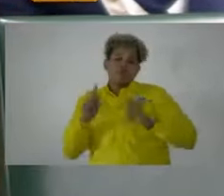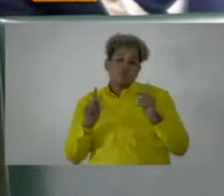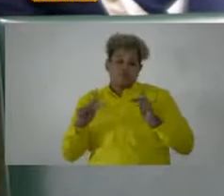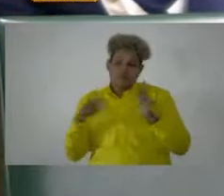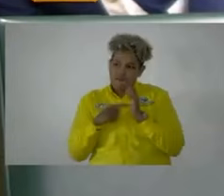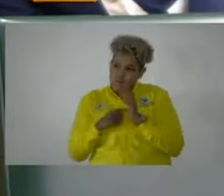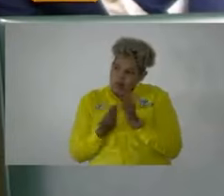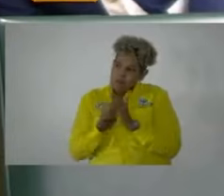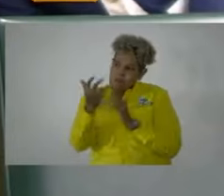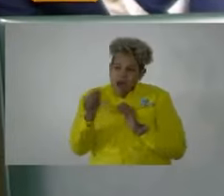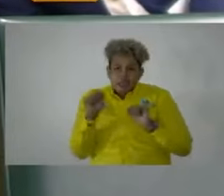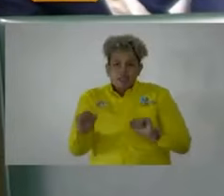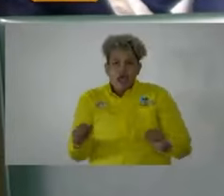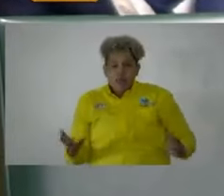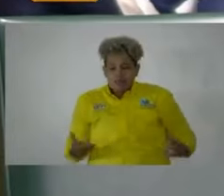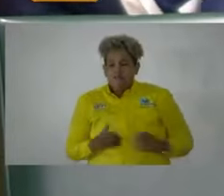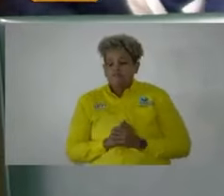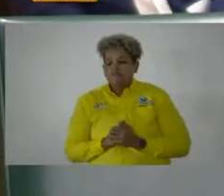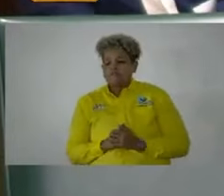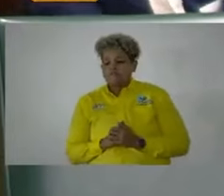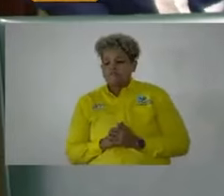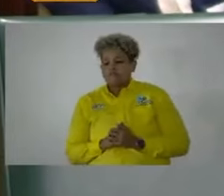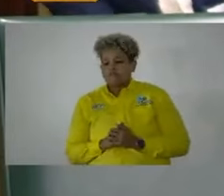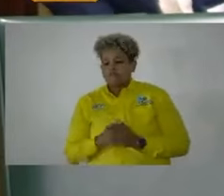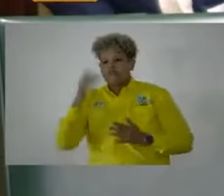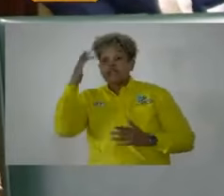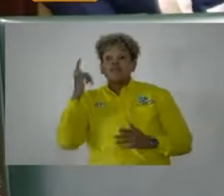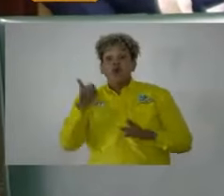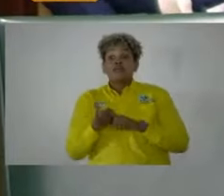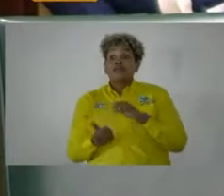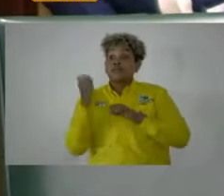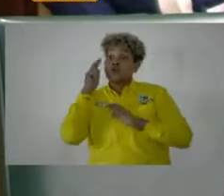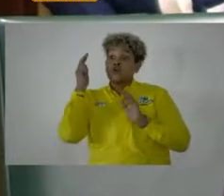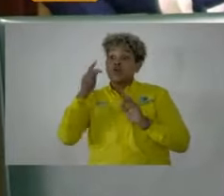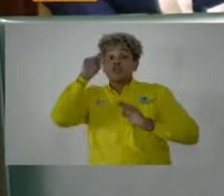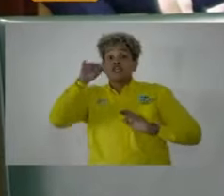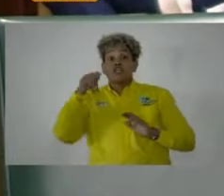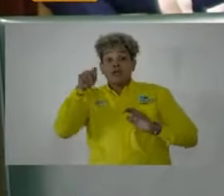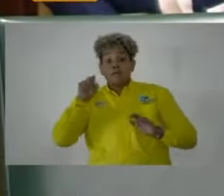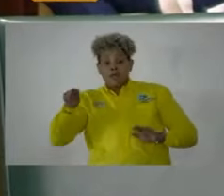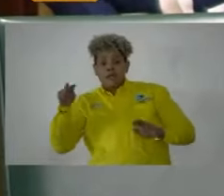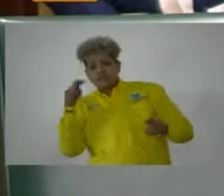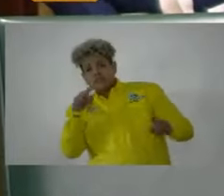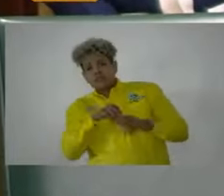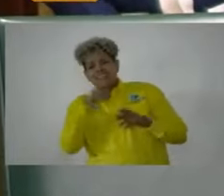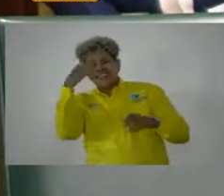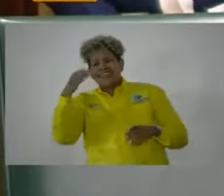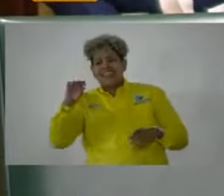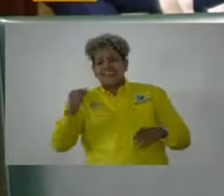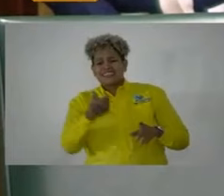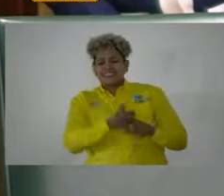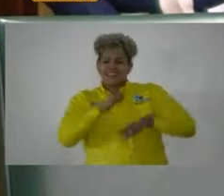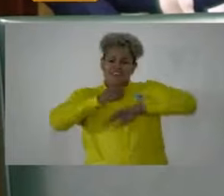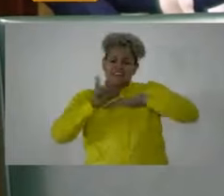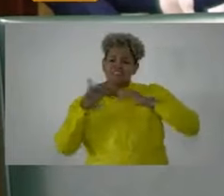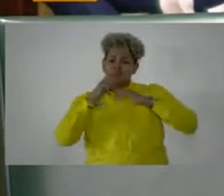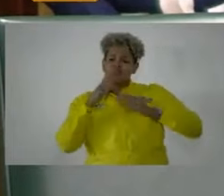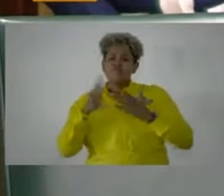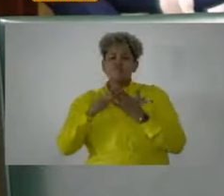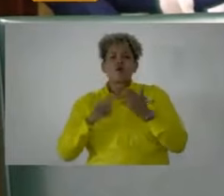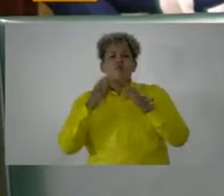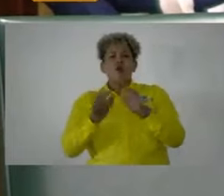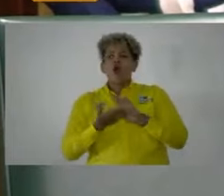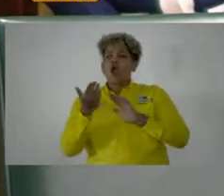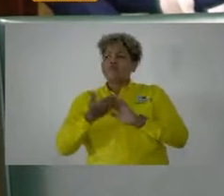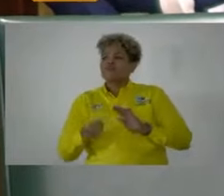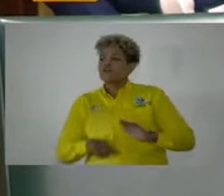affordable housing for Jamaicans. It is why the Most Honourable P.J. Patterson in the 1990s established a program called